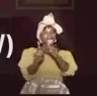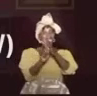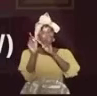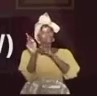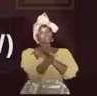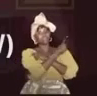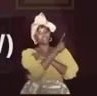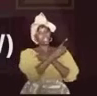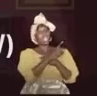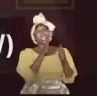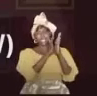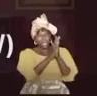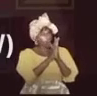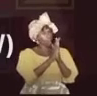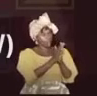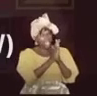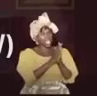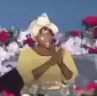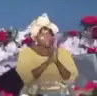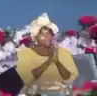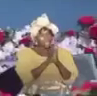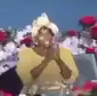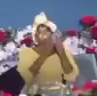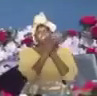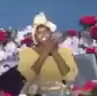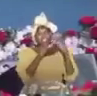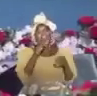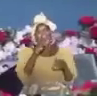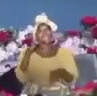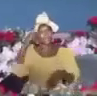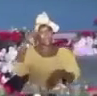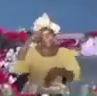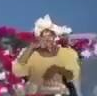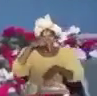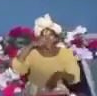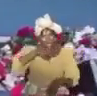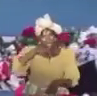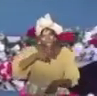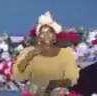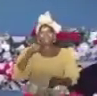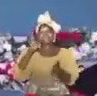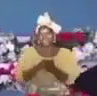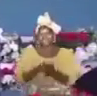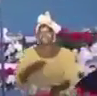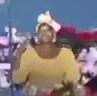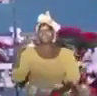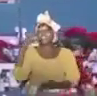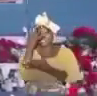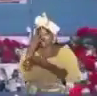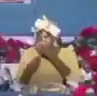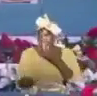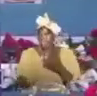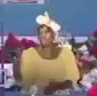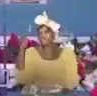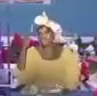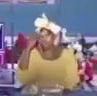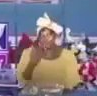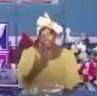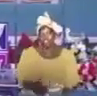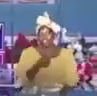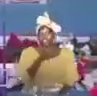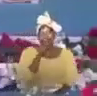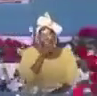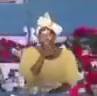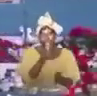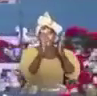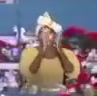they kept praying, Lord, deliver Peter. Lack of discernment. How do you pray for something and then the